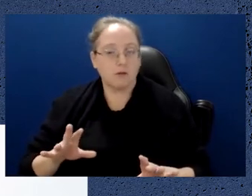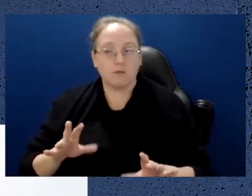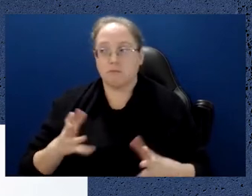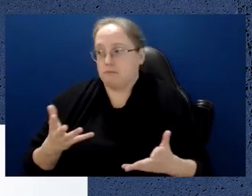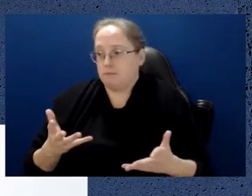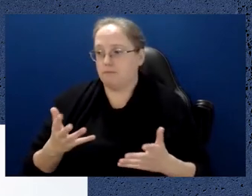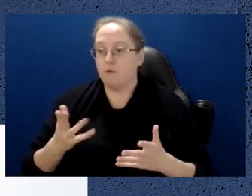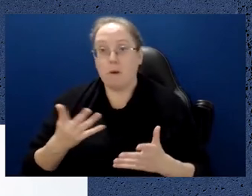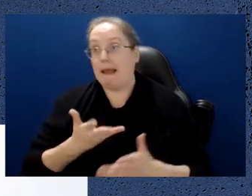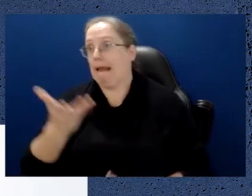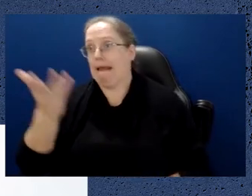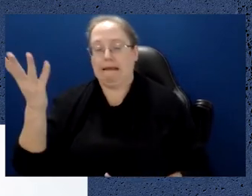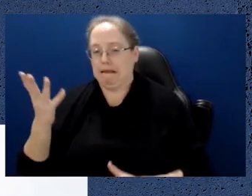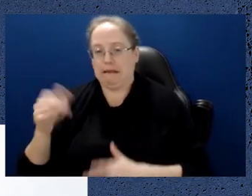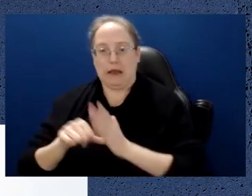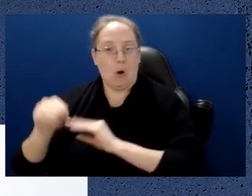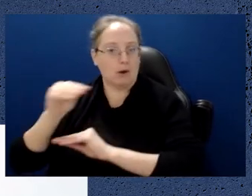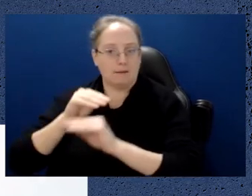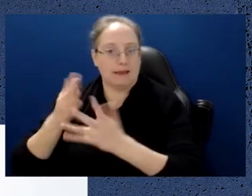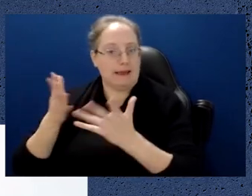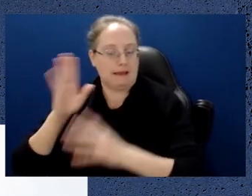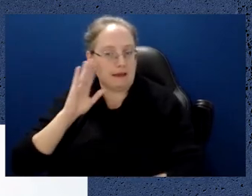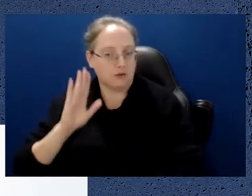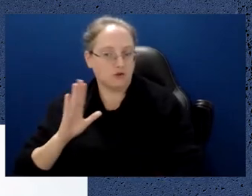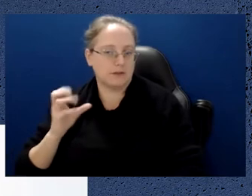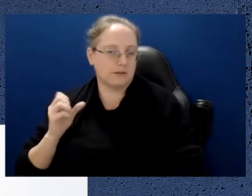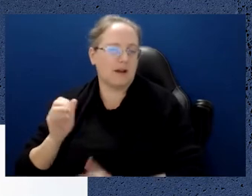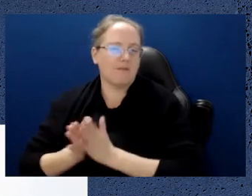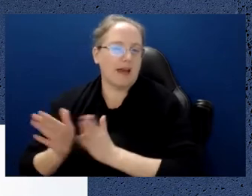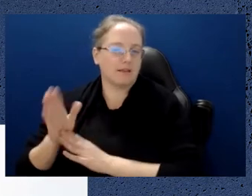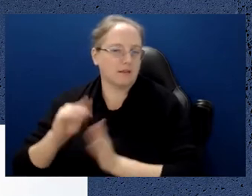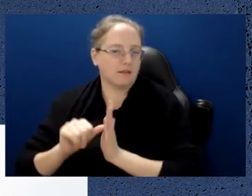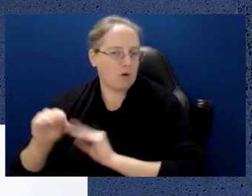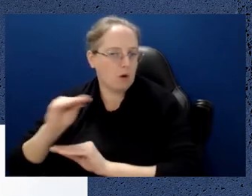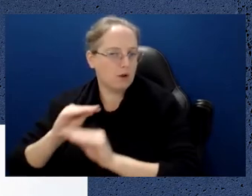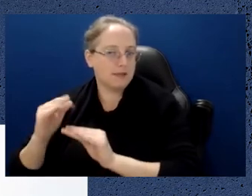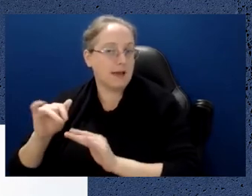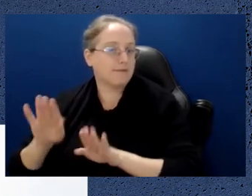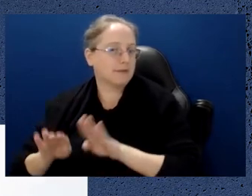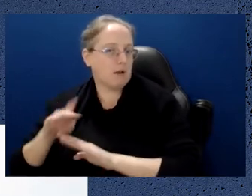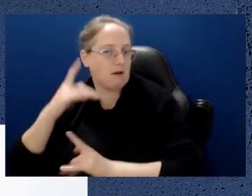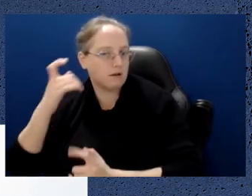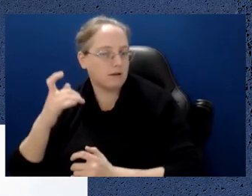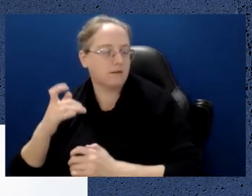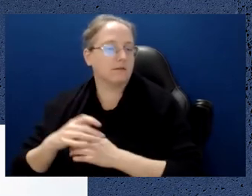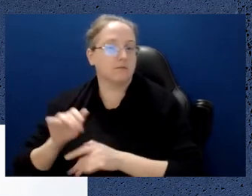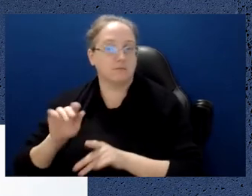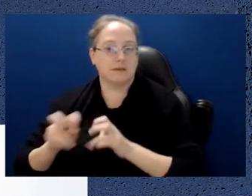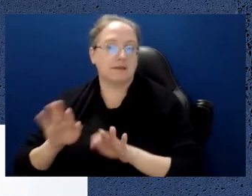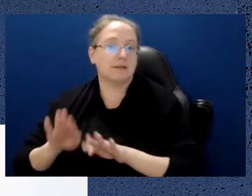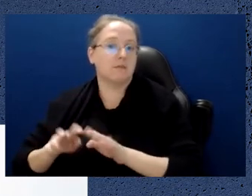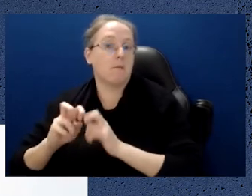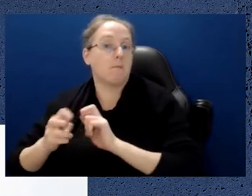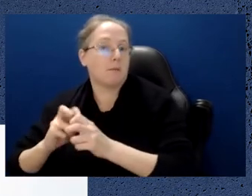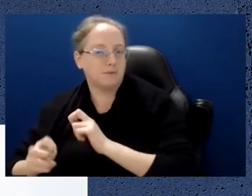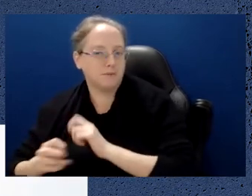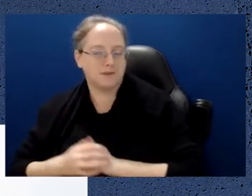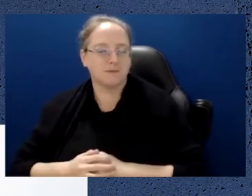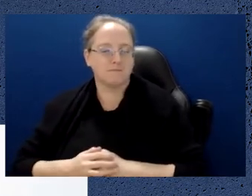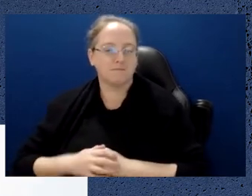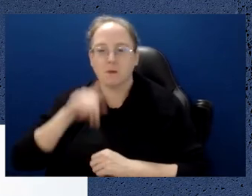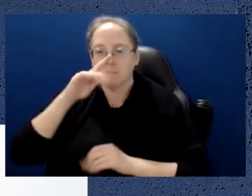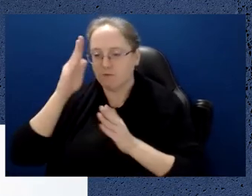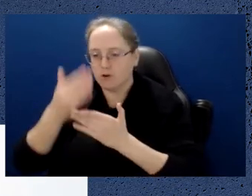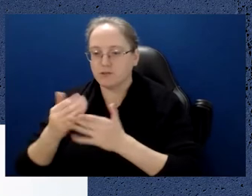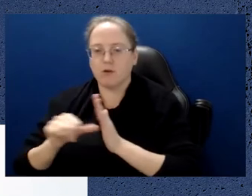advanced economy has, I think, a very similar suite of problems. People are working in finance, in machine learning and